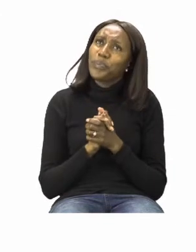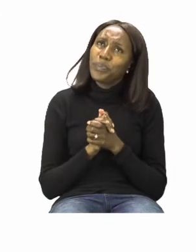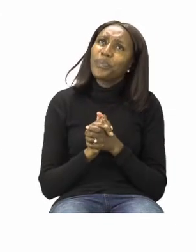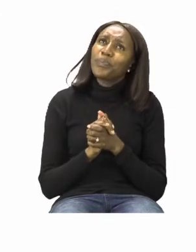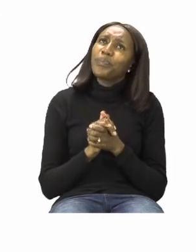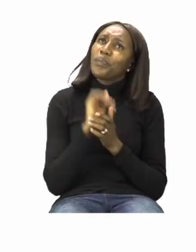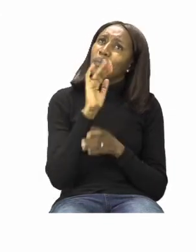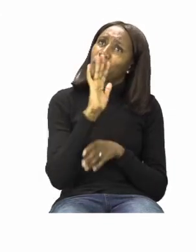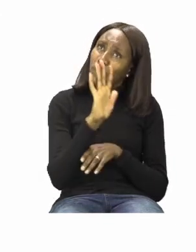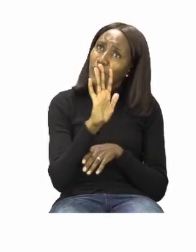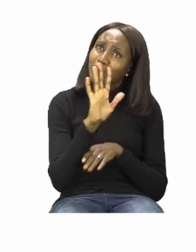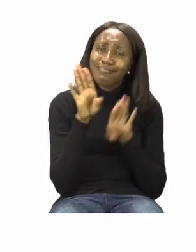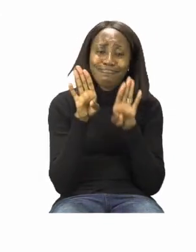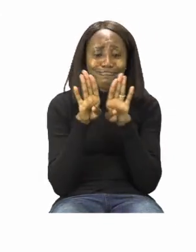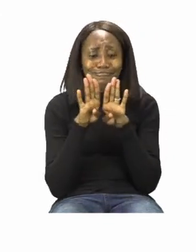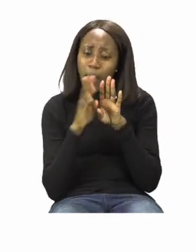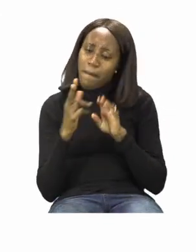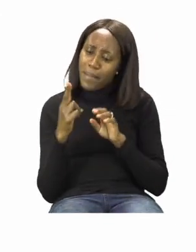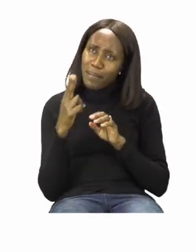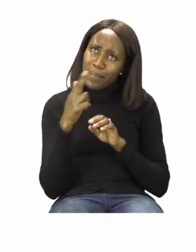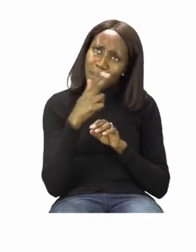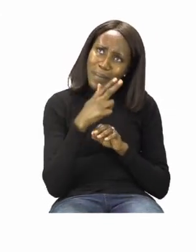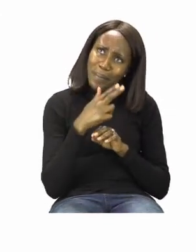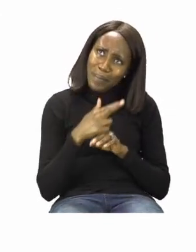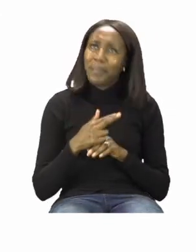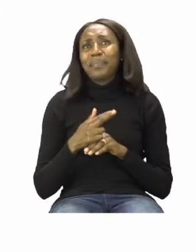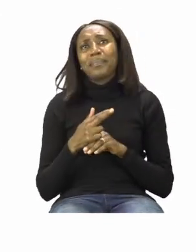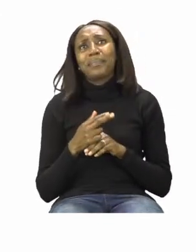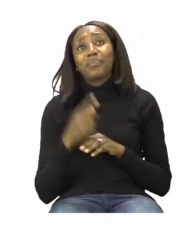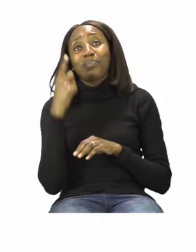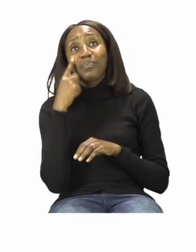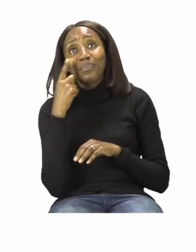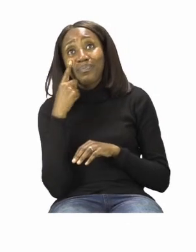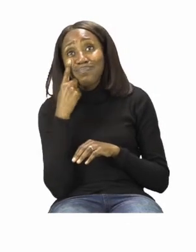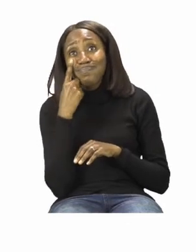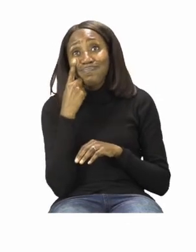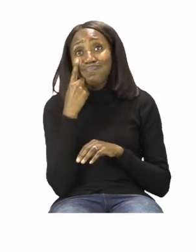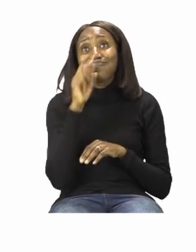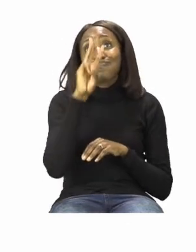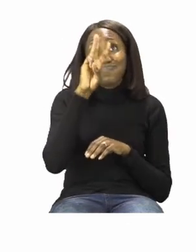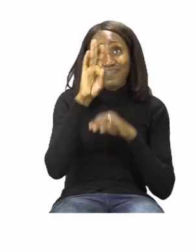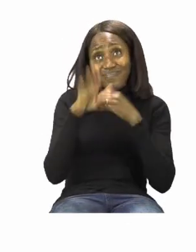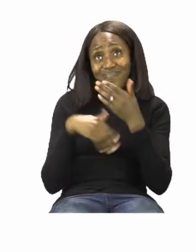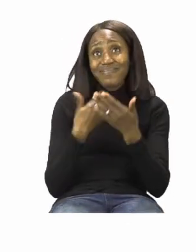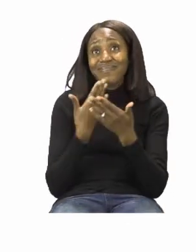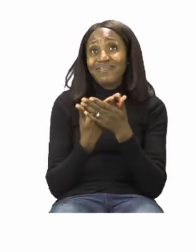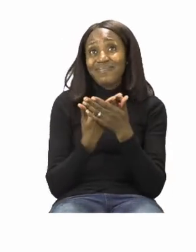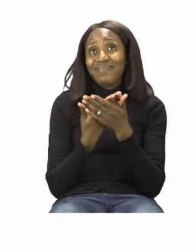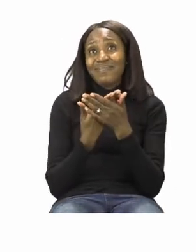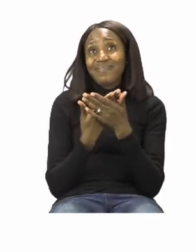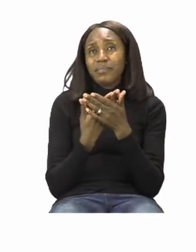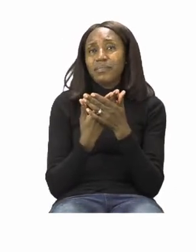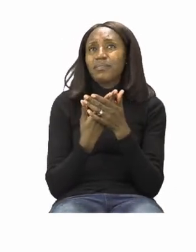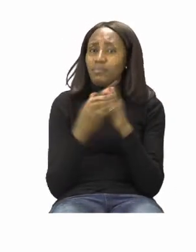to be doing some cutting. And as you can see, the 3 pictures that we have are of the